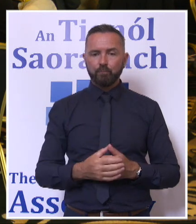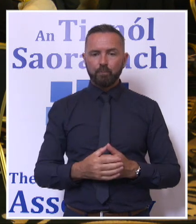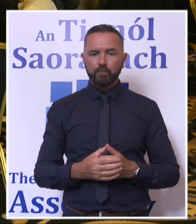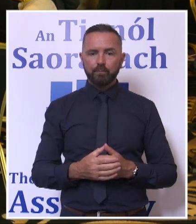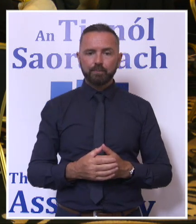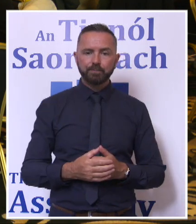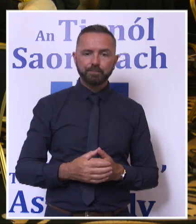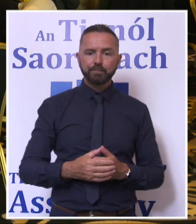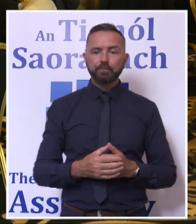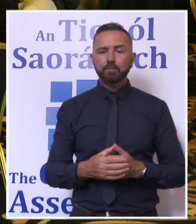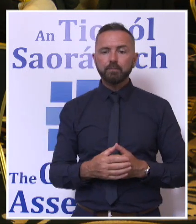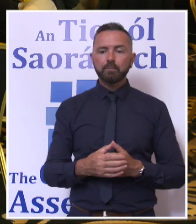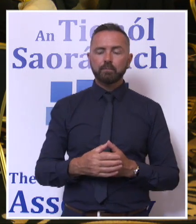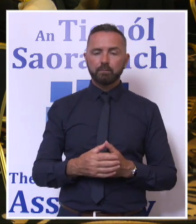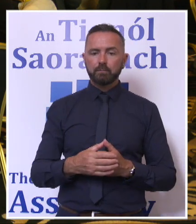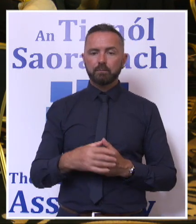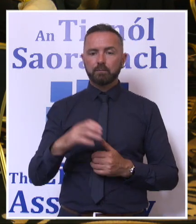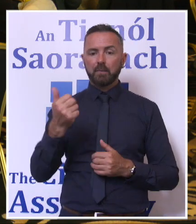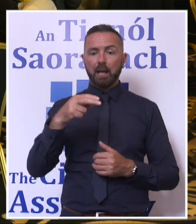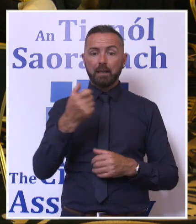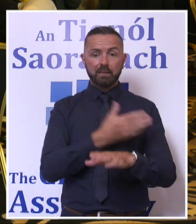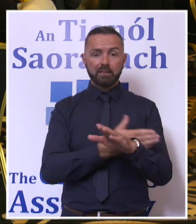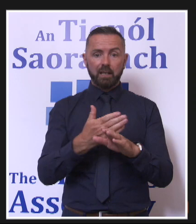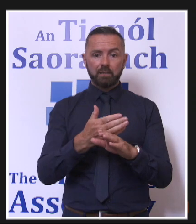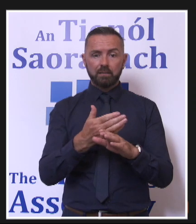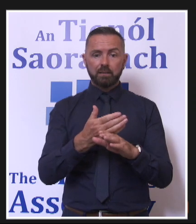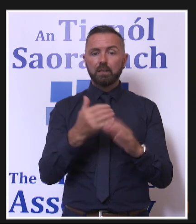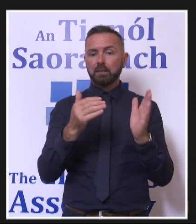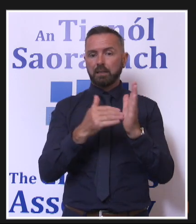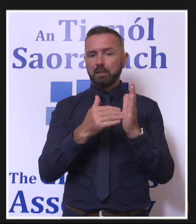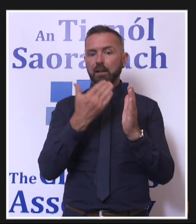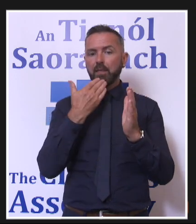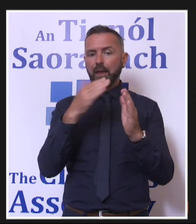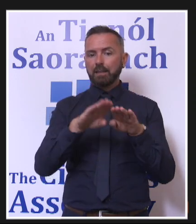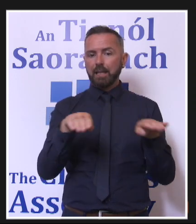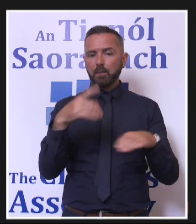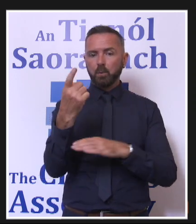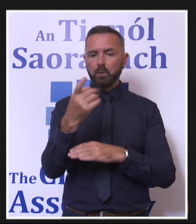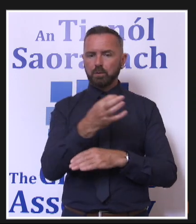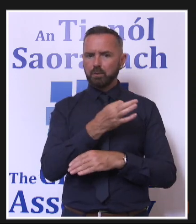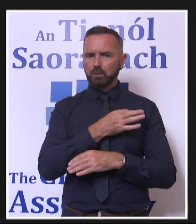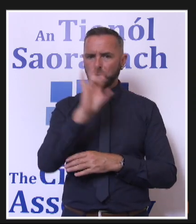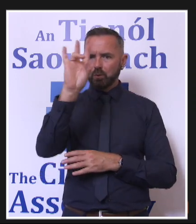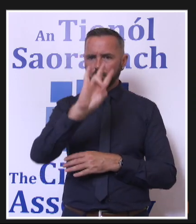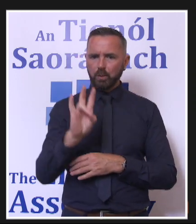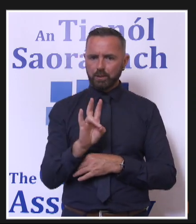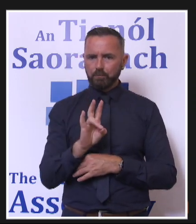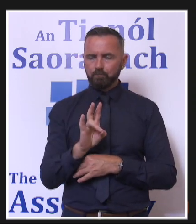Andy, if you could maybe jump in there, please. Yeah, thanks, Emma, and thank you, Table 1. Really good